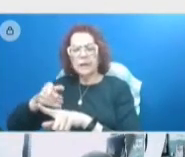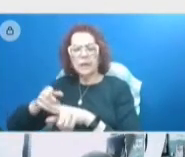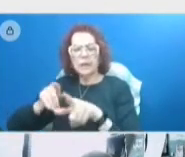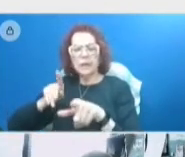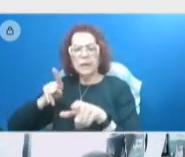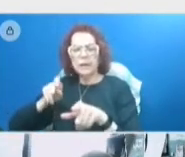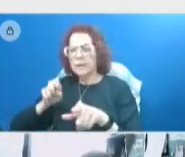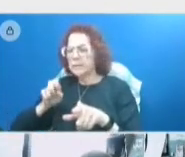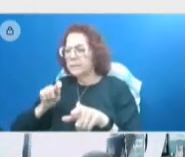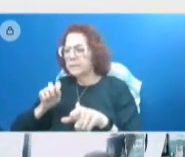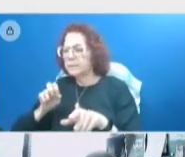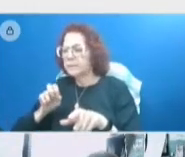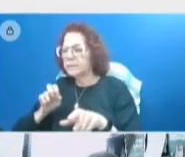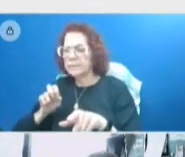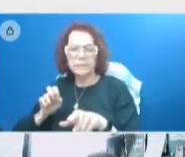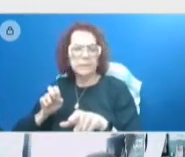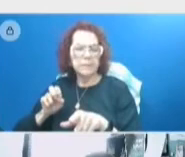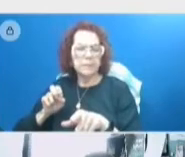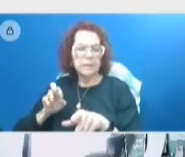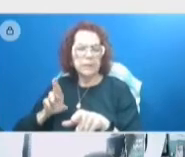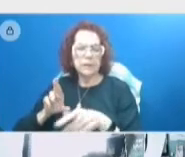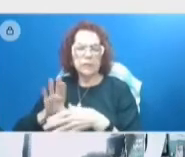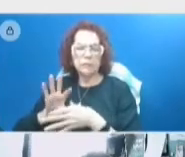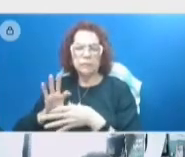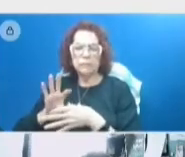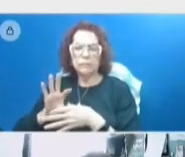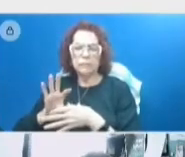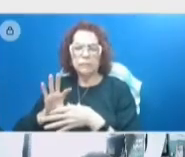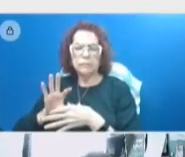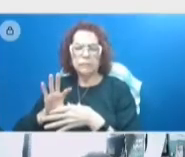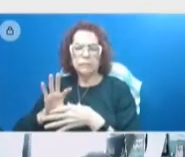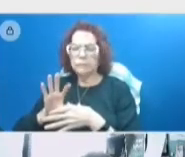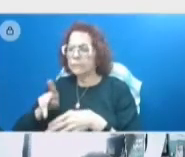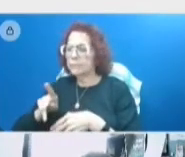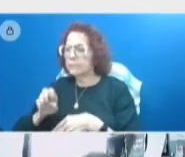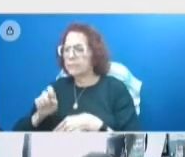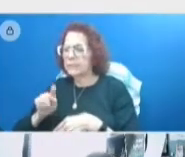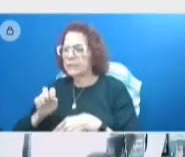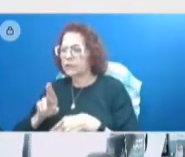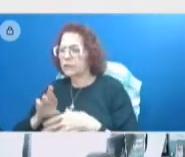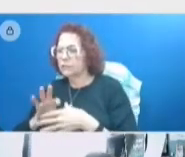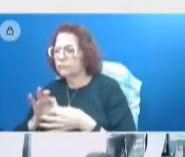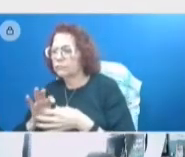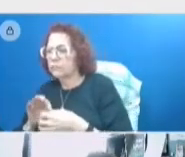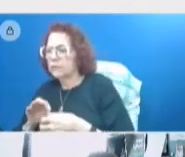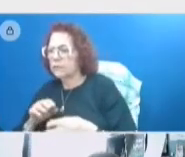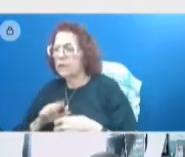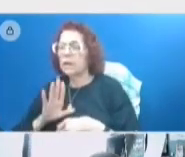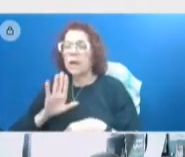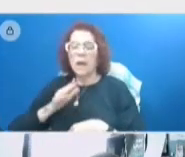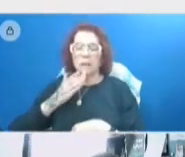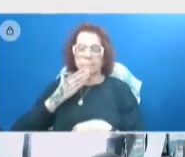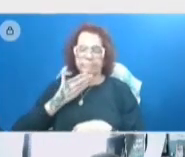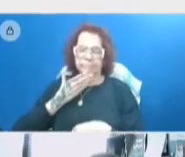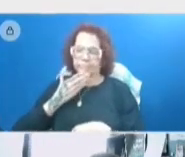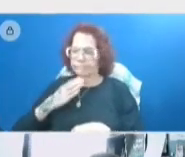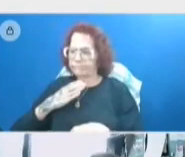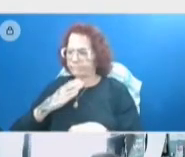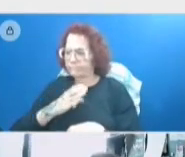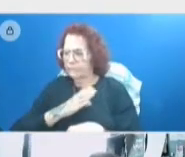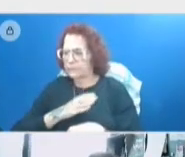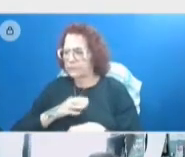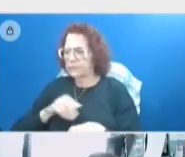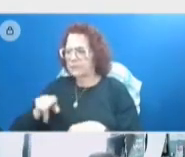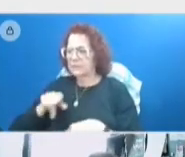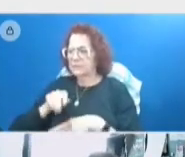Sorry about that. Thank you, Commissioner. Public Information Office has been busy since the last meeting. We've answered